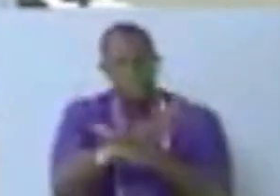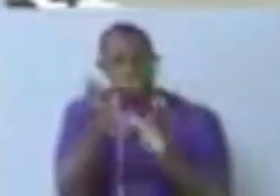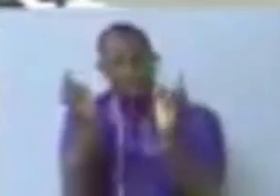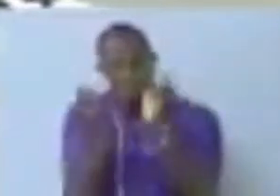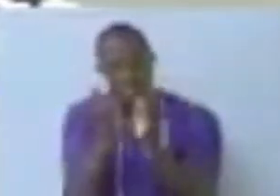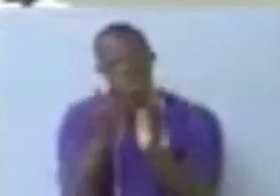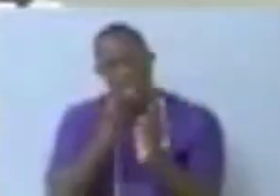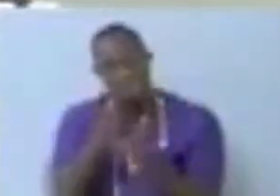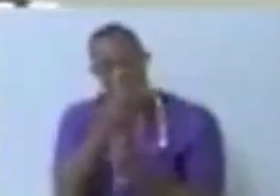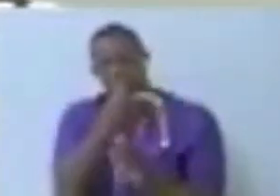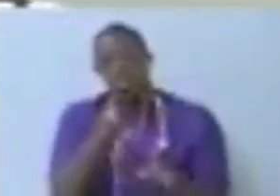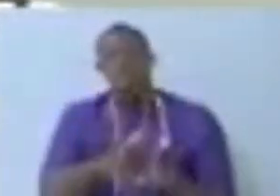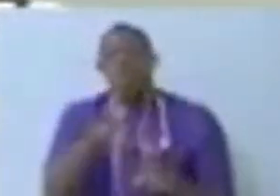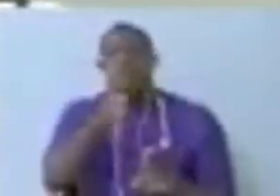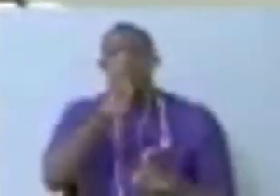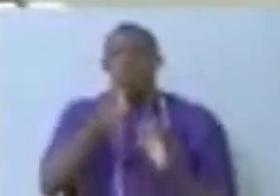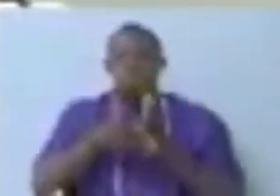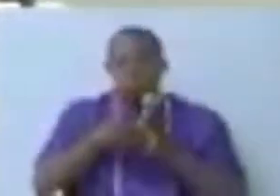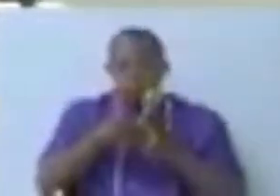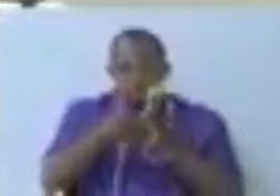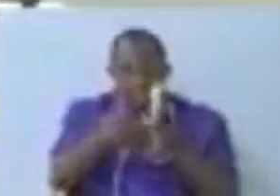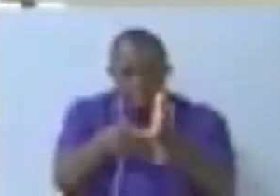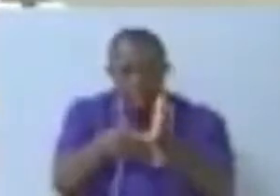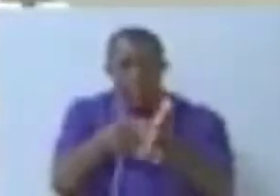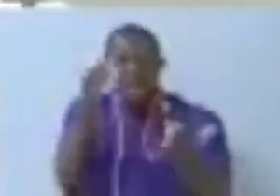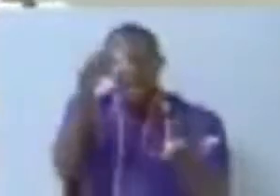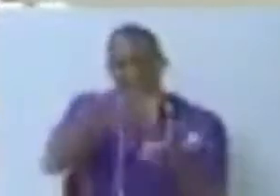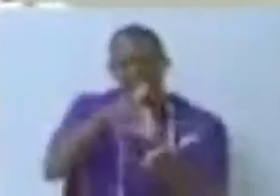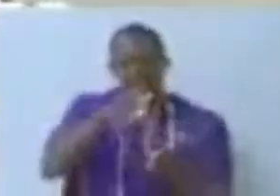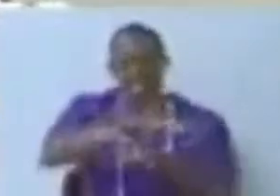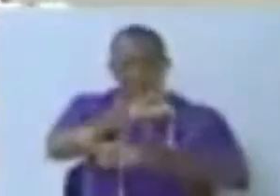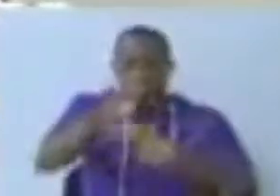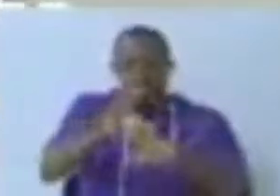who led them to the place where the corpses were lying.